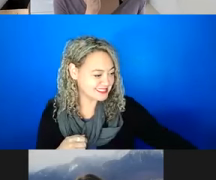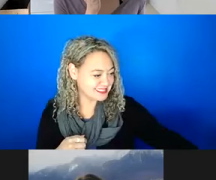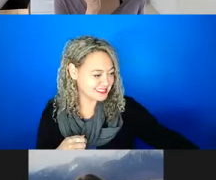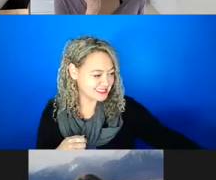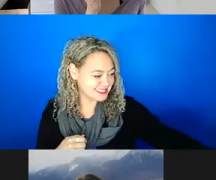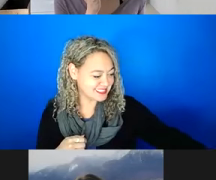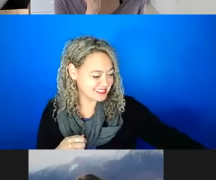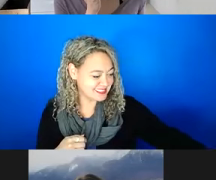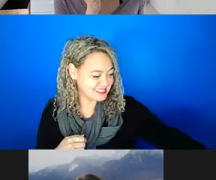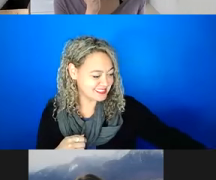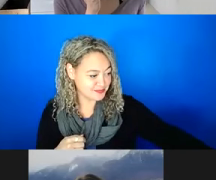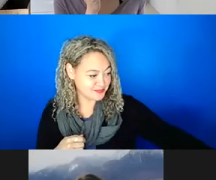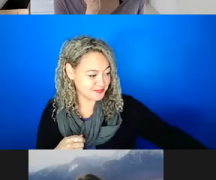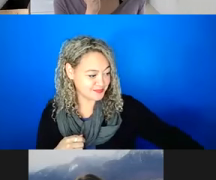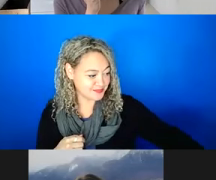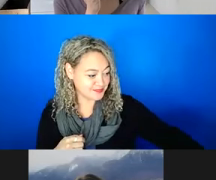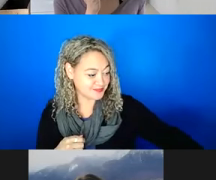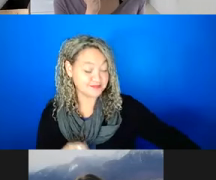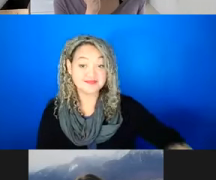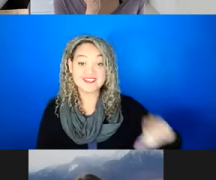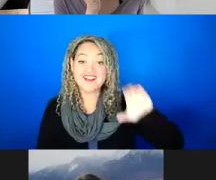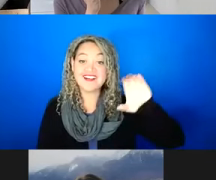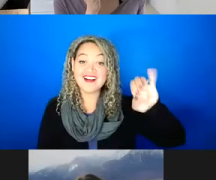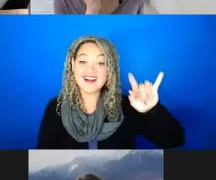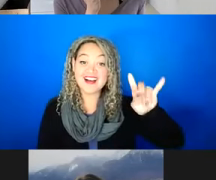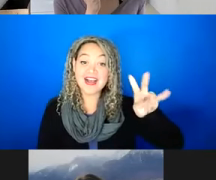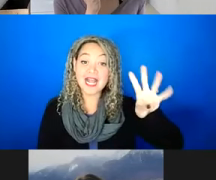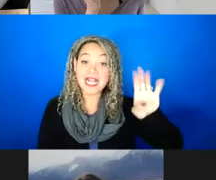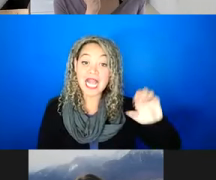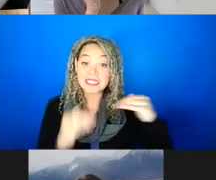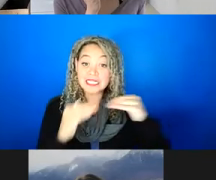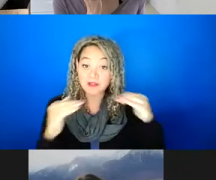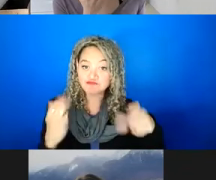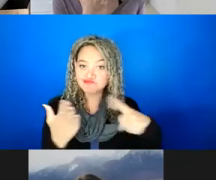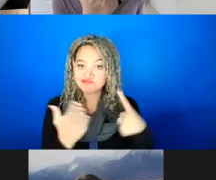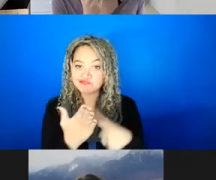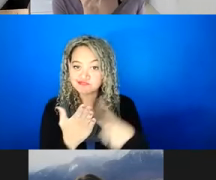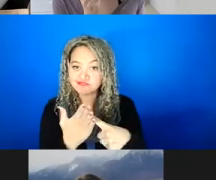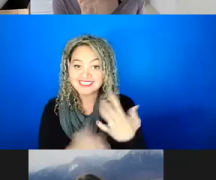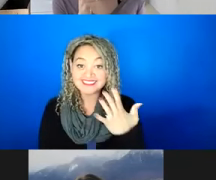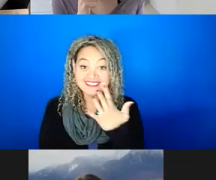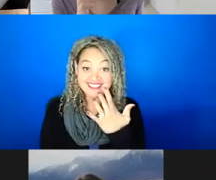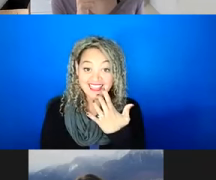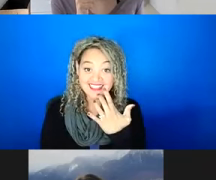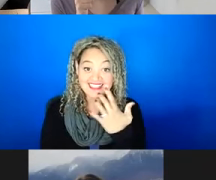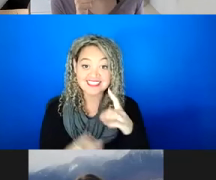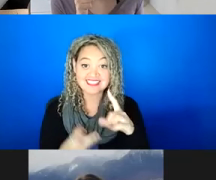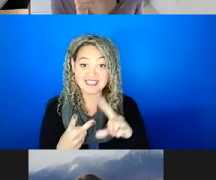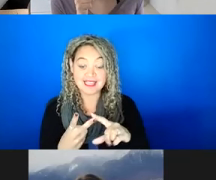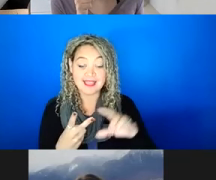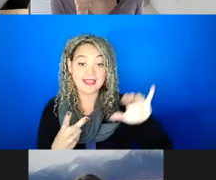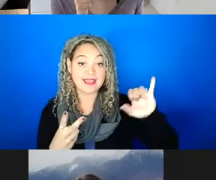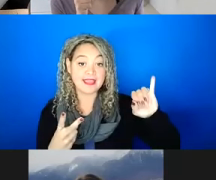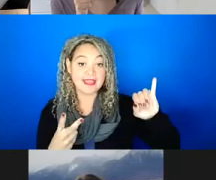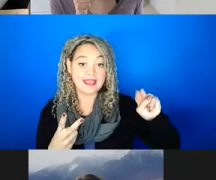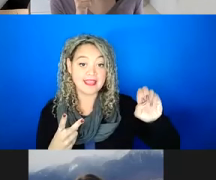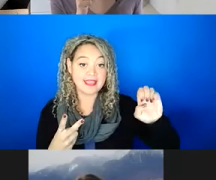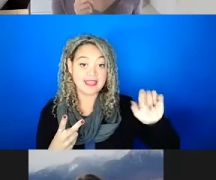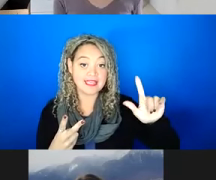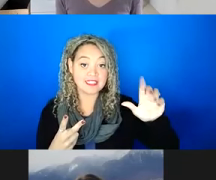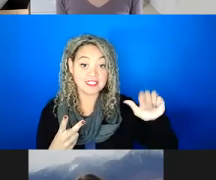the cognitive level, I've been talking about taste and the insula, but the insula is